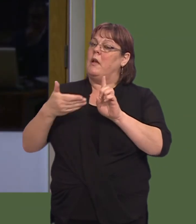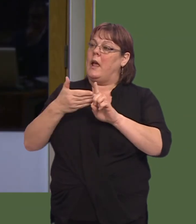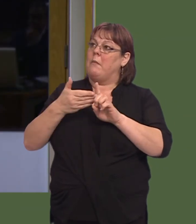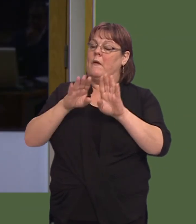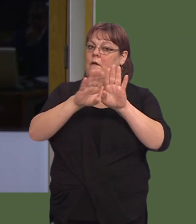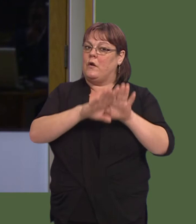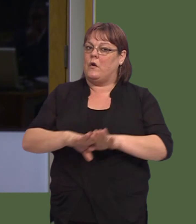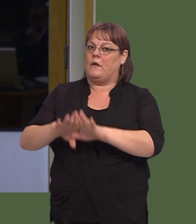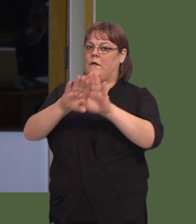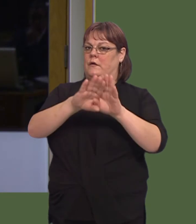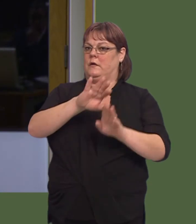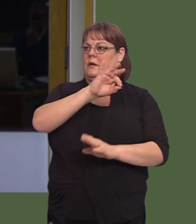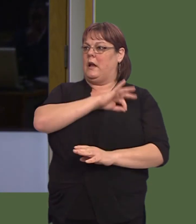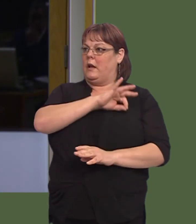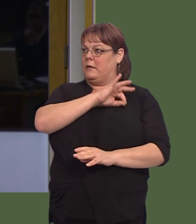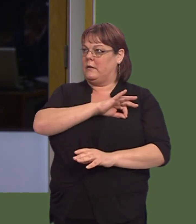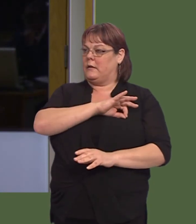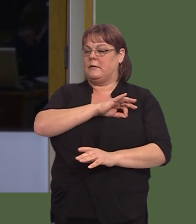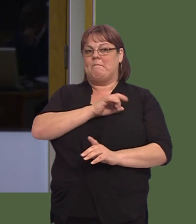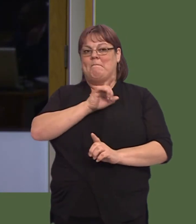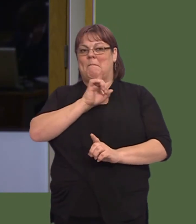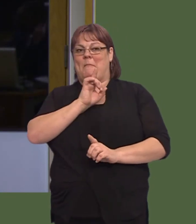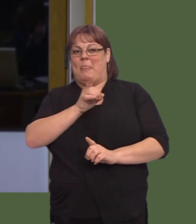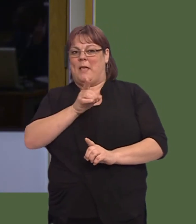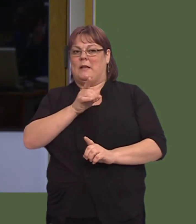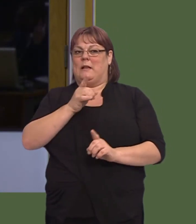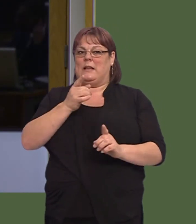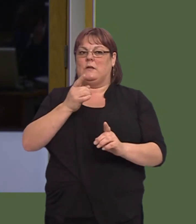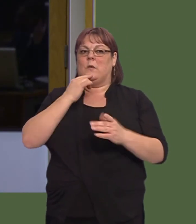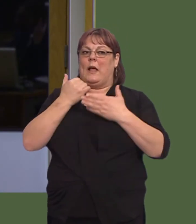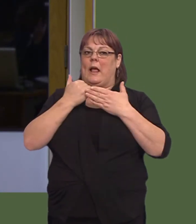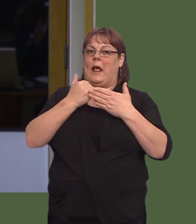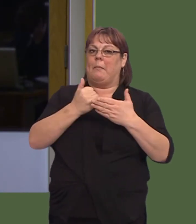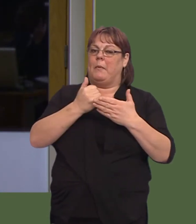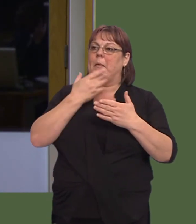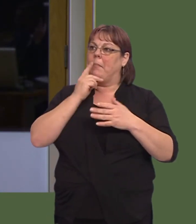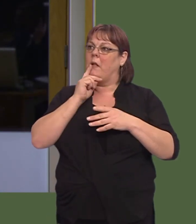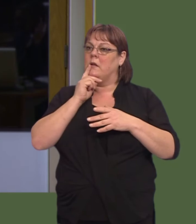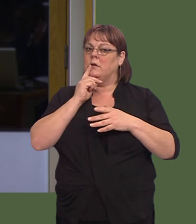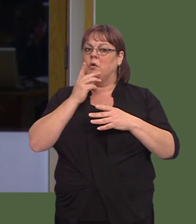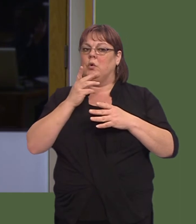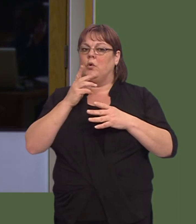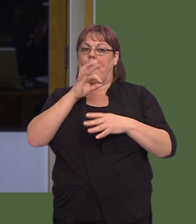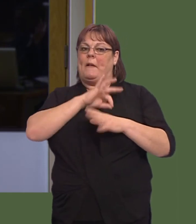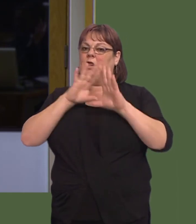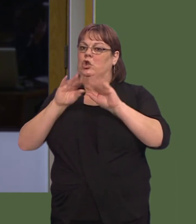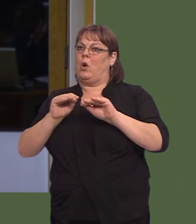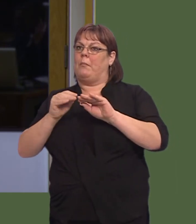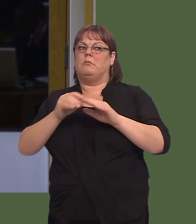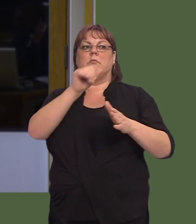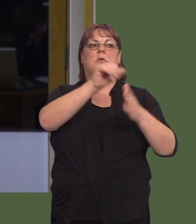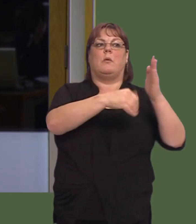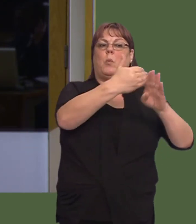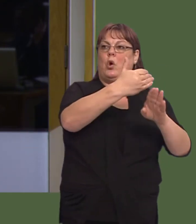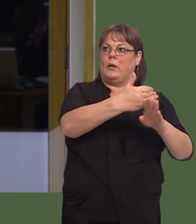UK Government's wider welfare reforms is to help people get in and stay in work. Given that unemployment